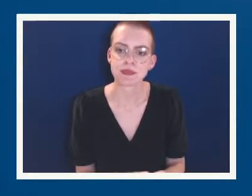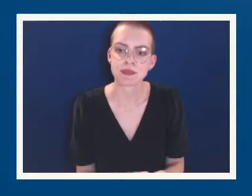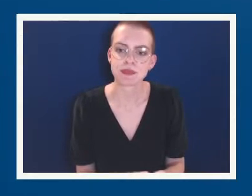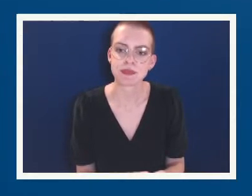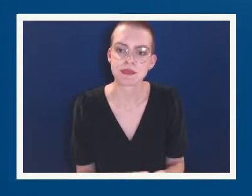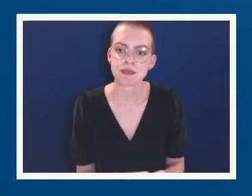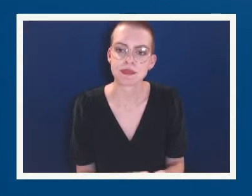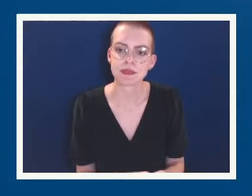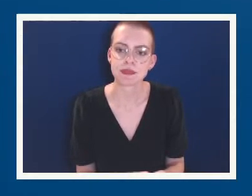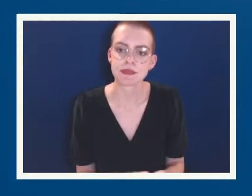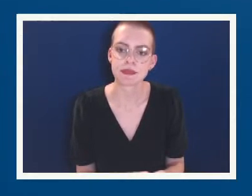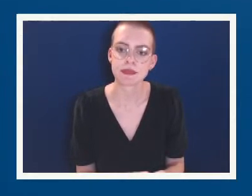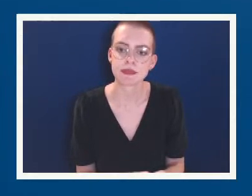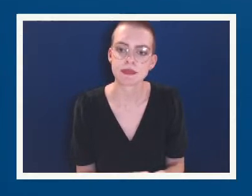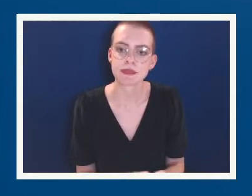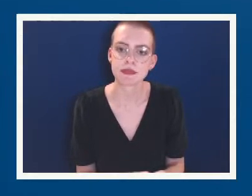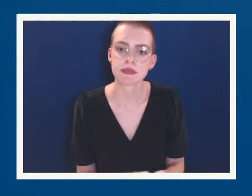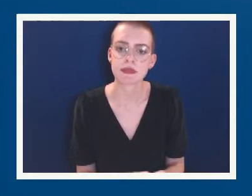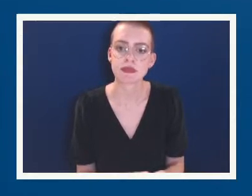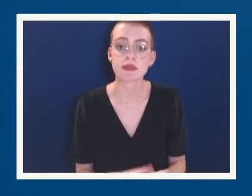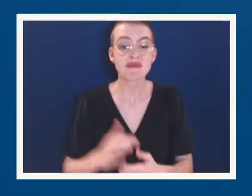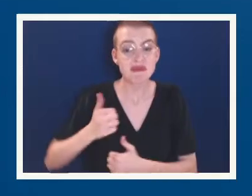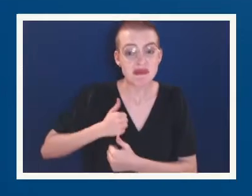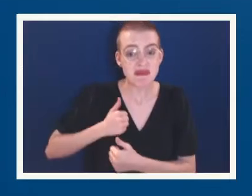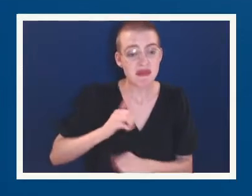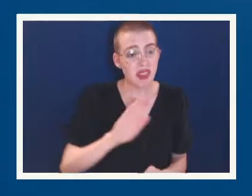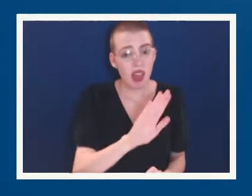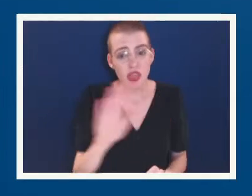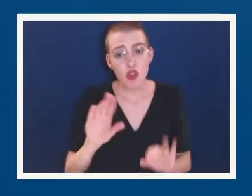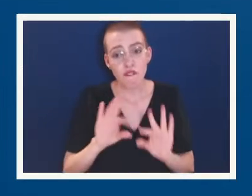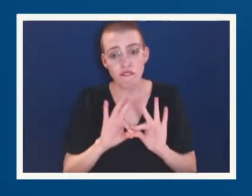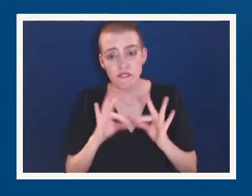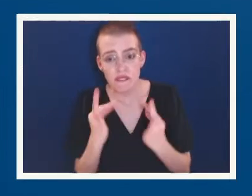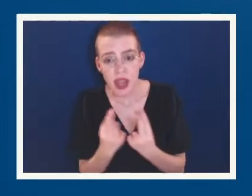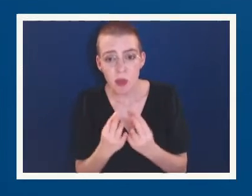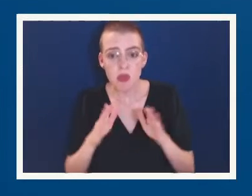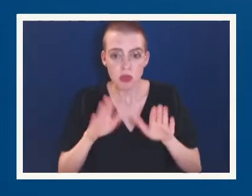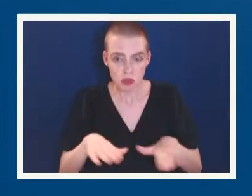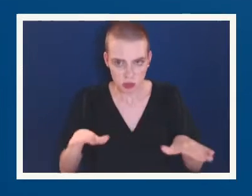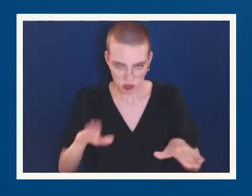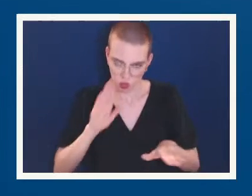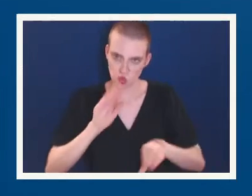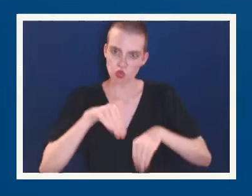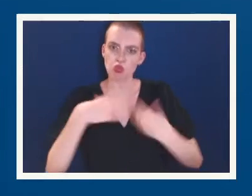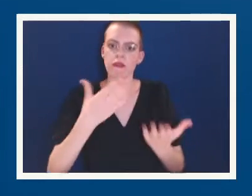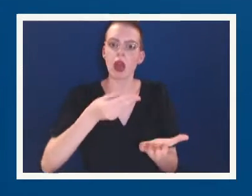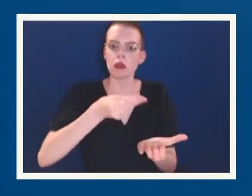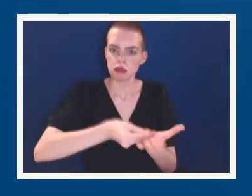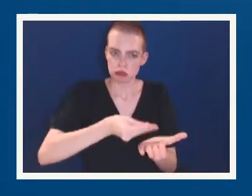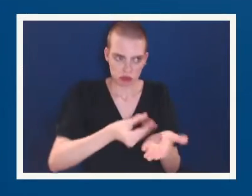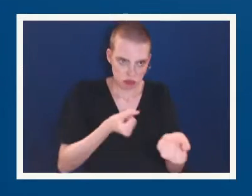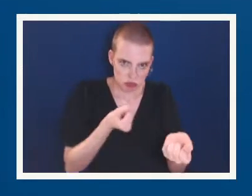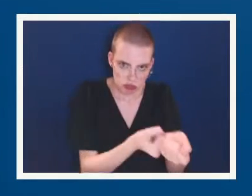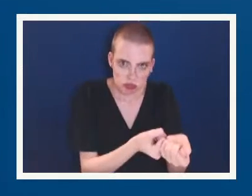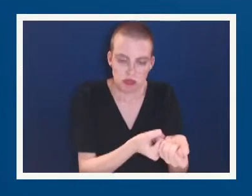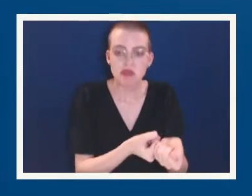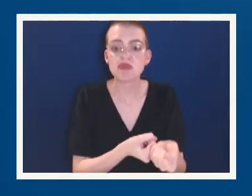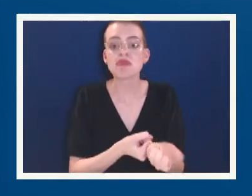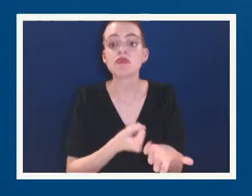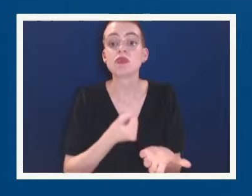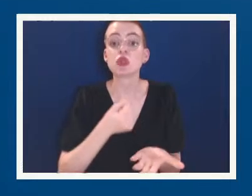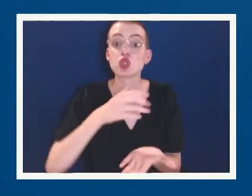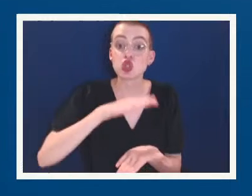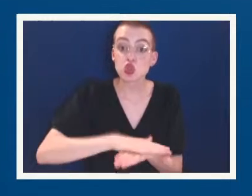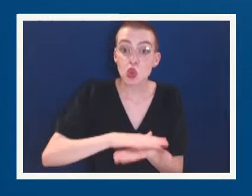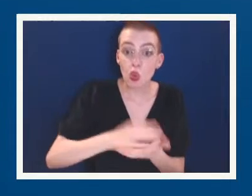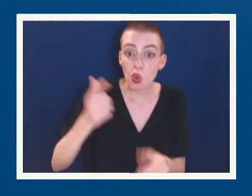And the families and the children get monthly stipends for their families and tuition help for the children. Look, folks, it's